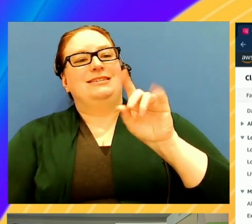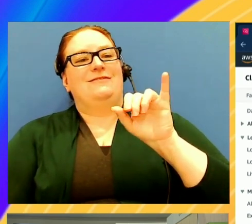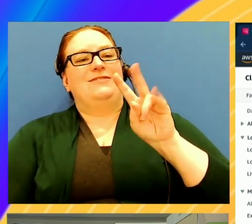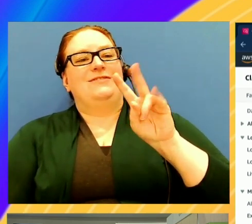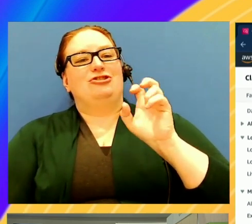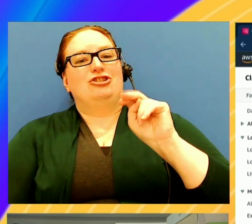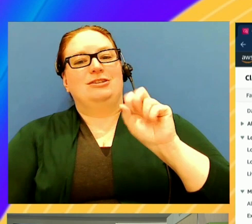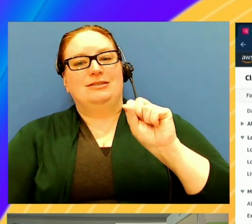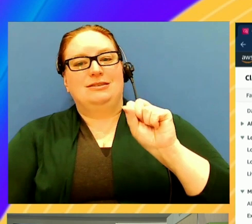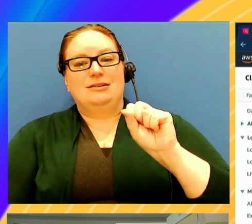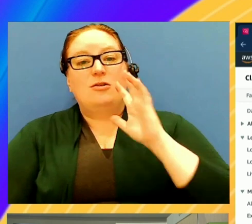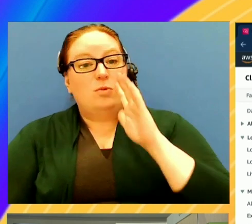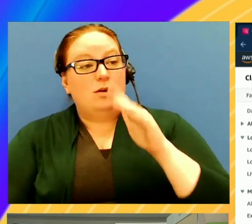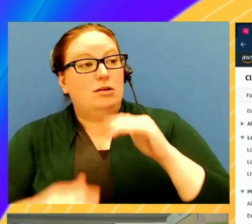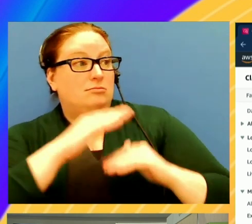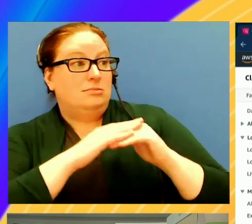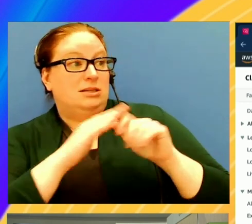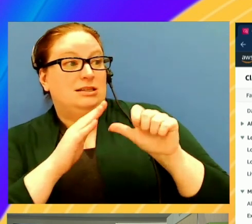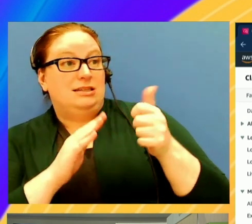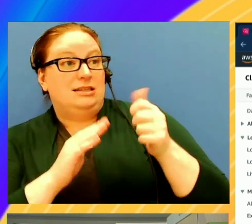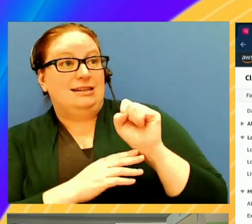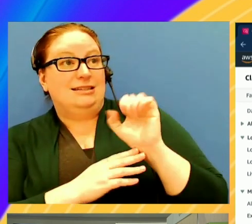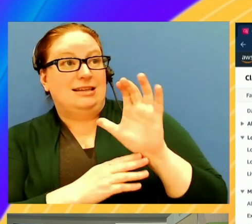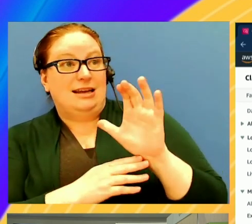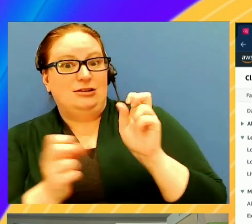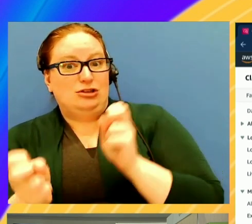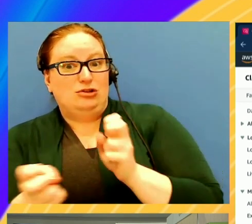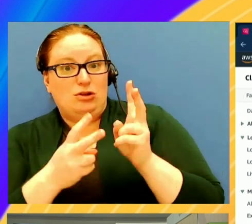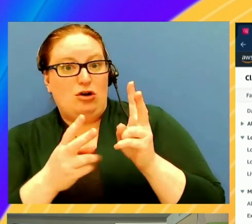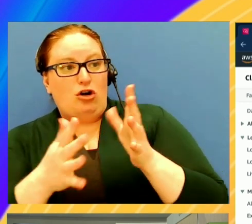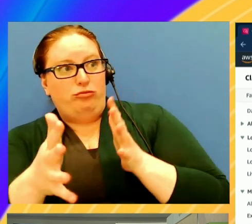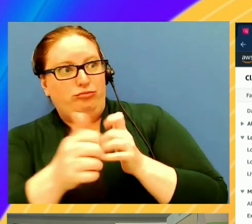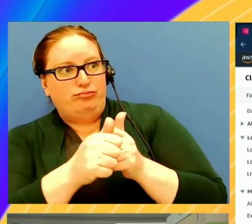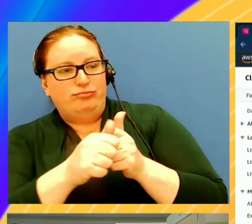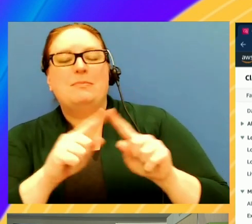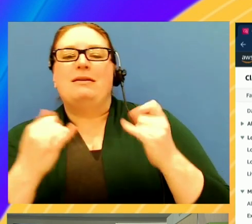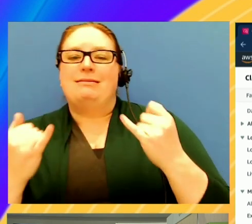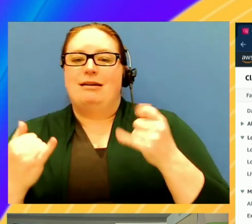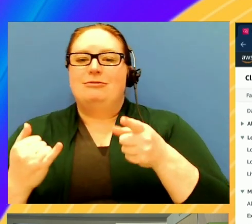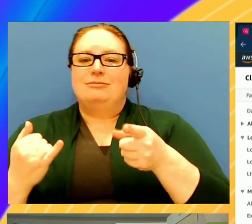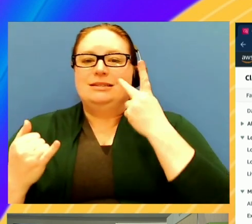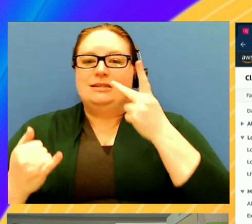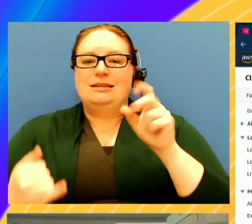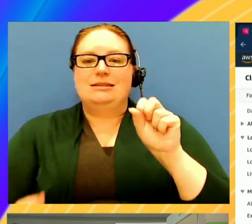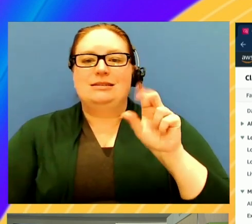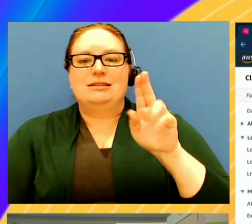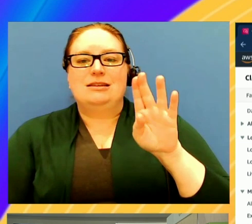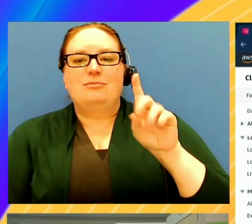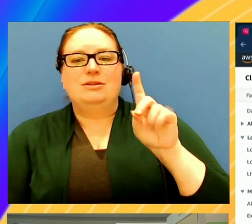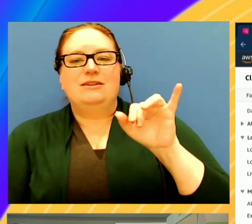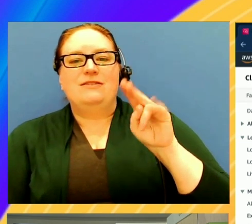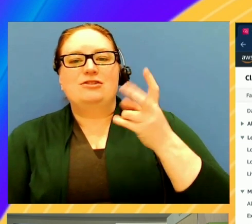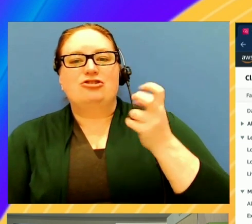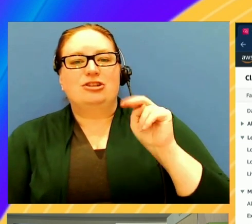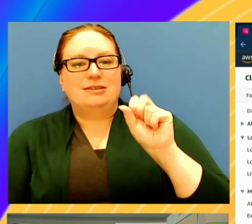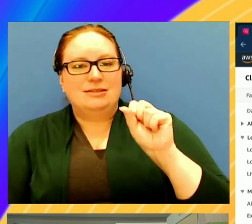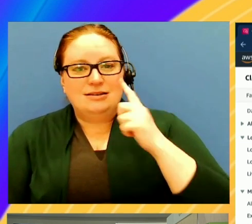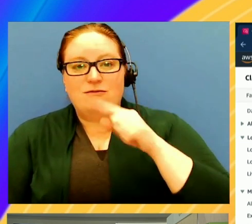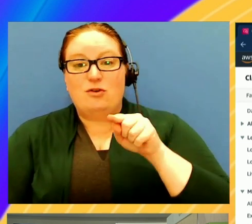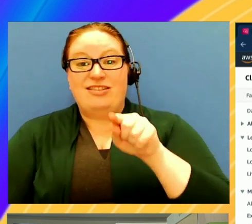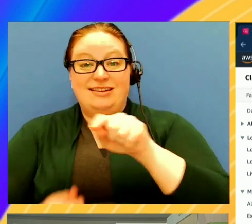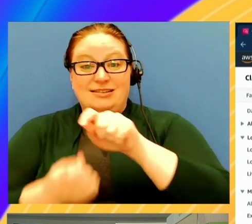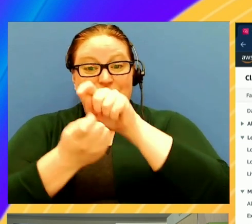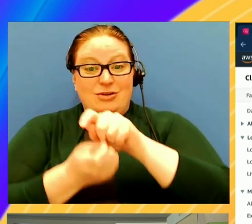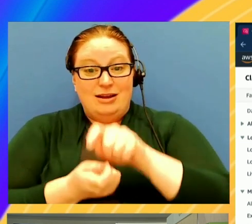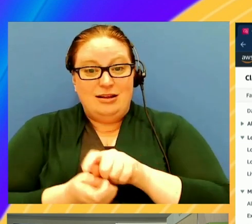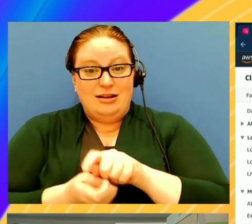like 10 seconds, but you see the subdivisions. Okay, gotcha. Awesome. Yeah, and the geographic the subdivision for this granularity